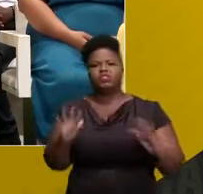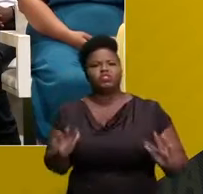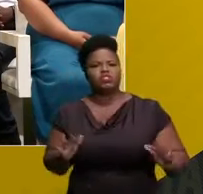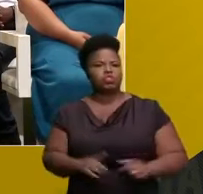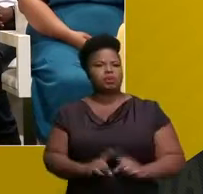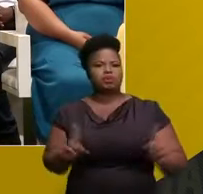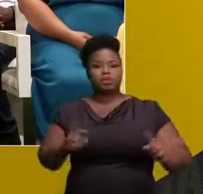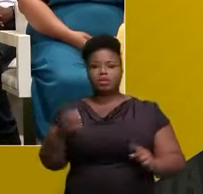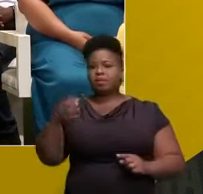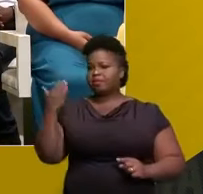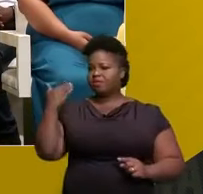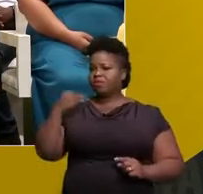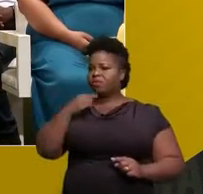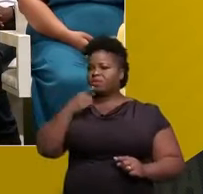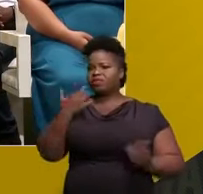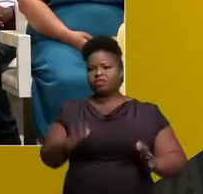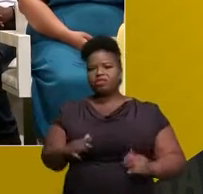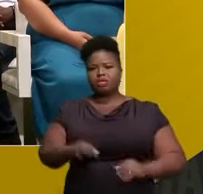this.